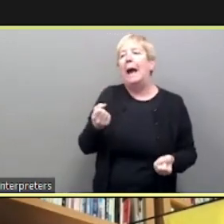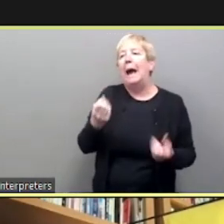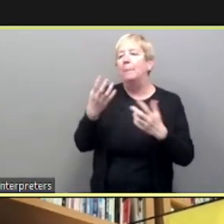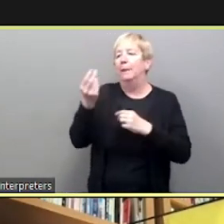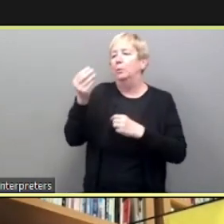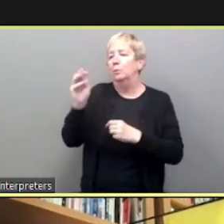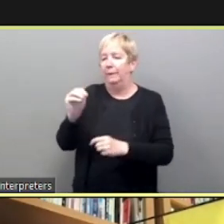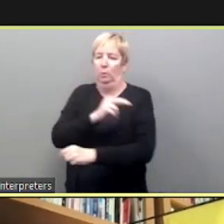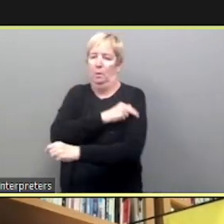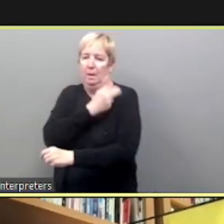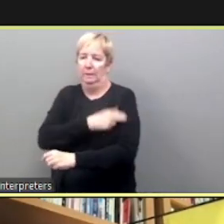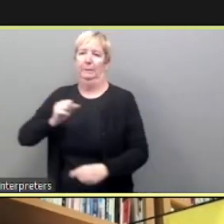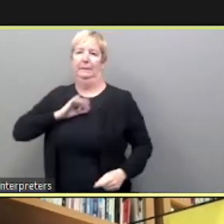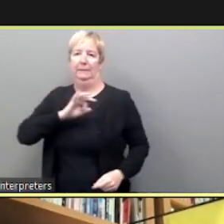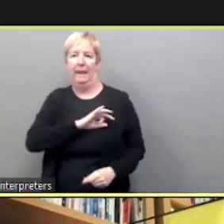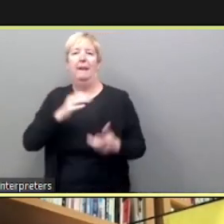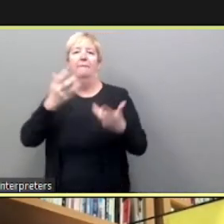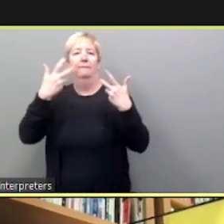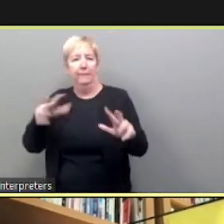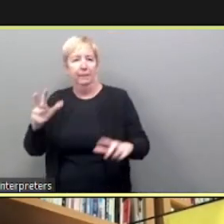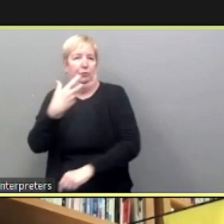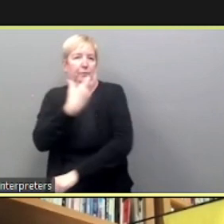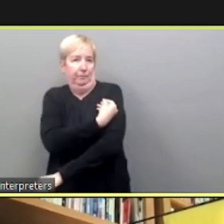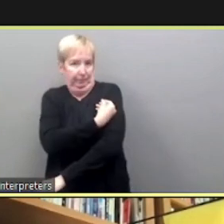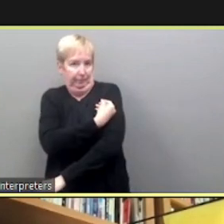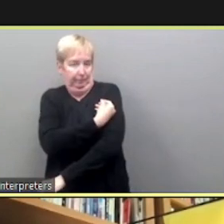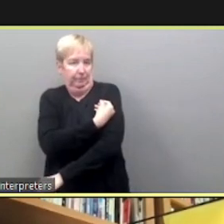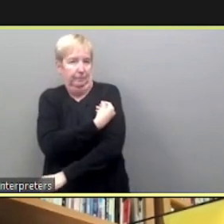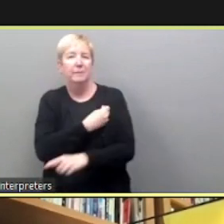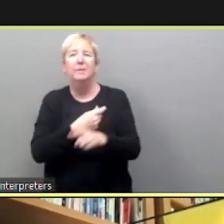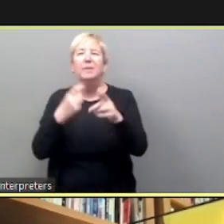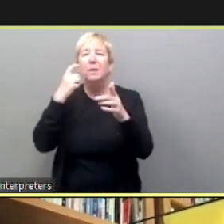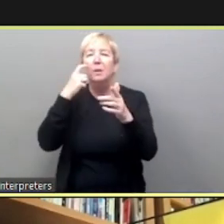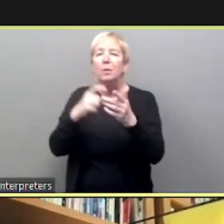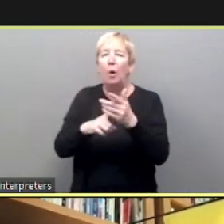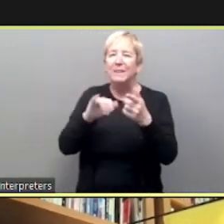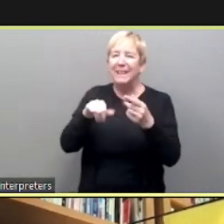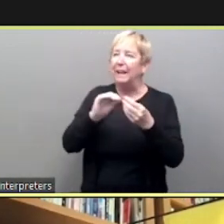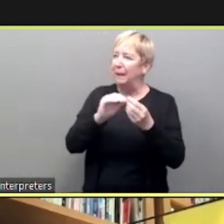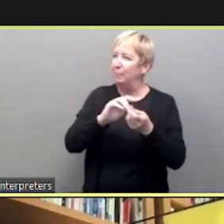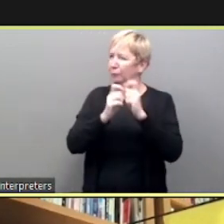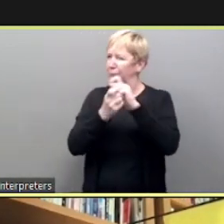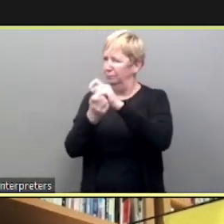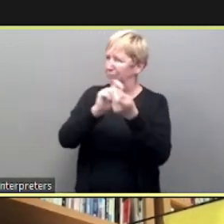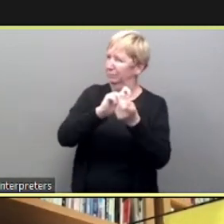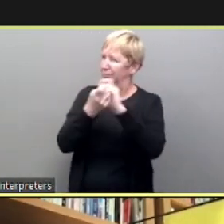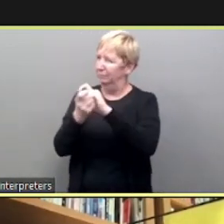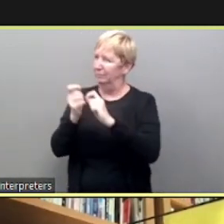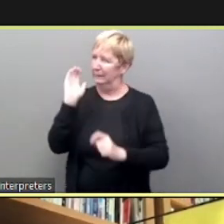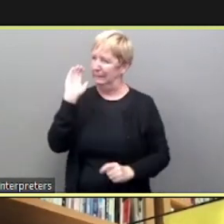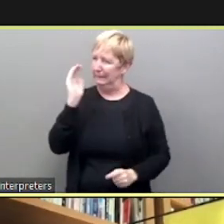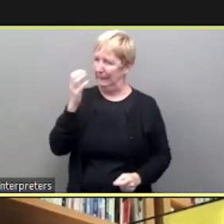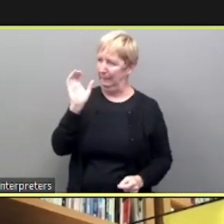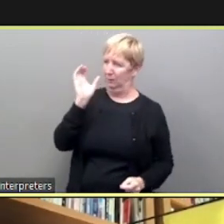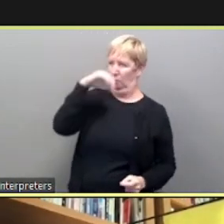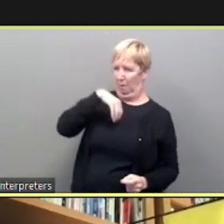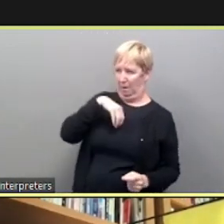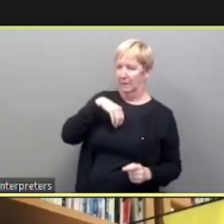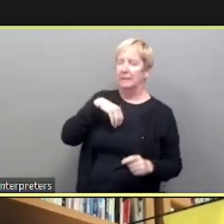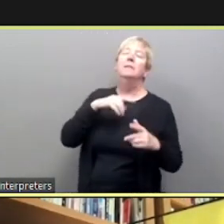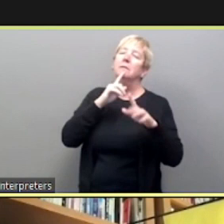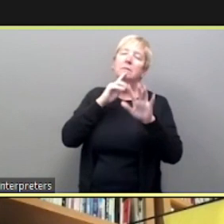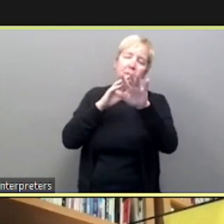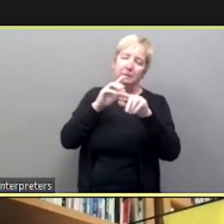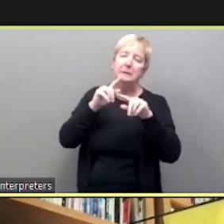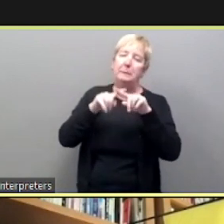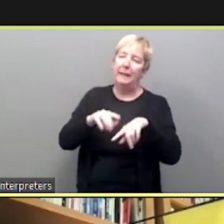are vaccinated. The reason it can go up and down as a total is because we get different levels of reporting each week.